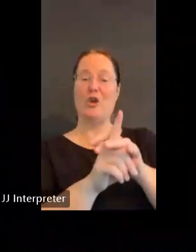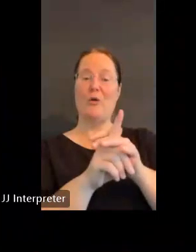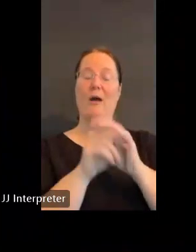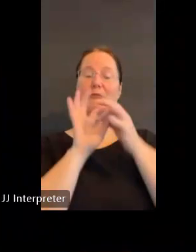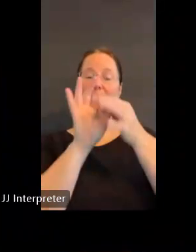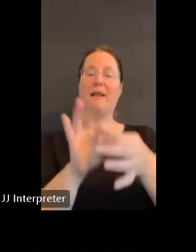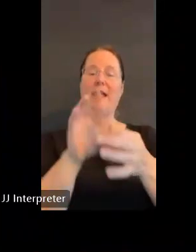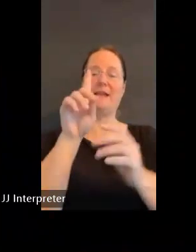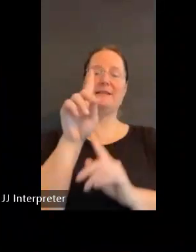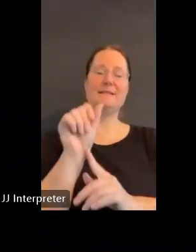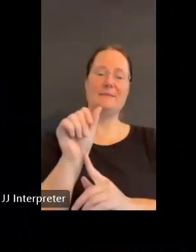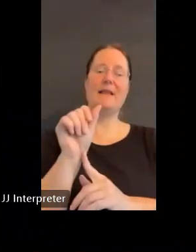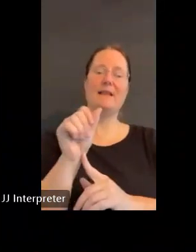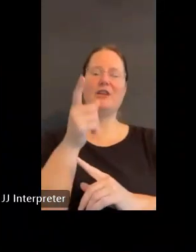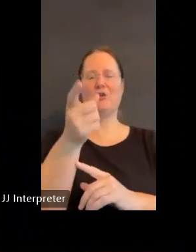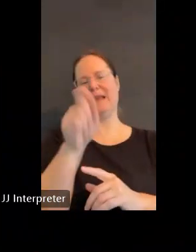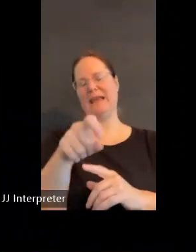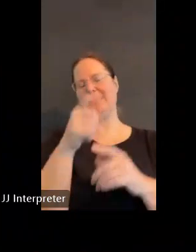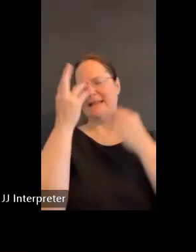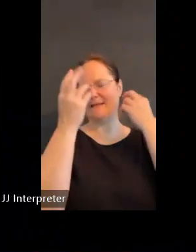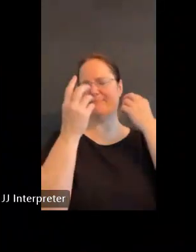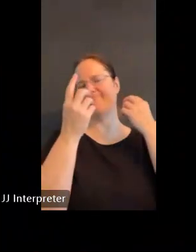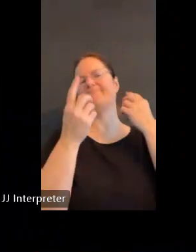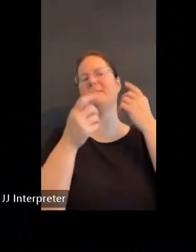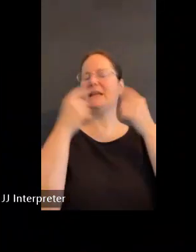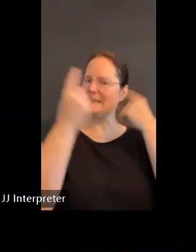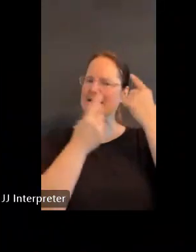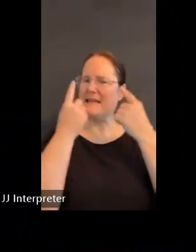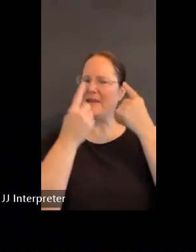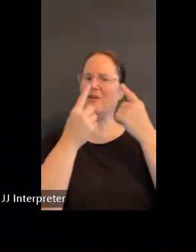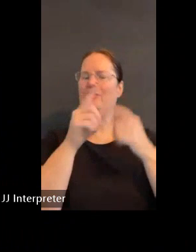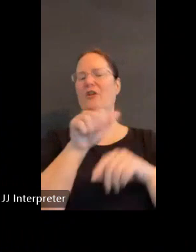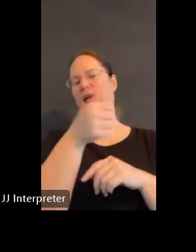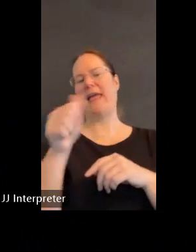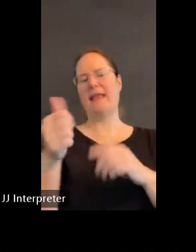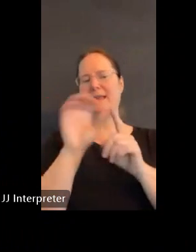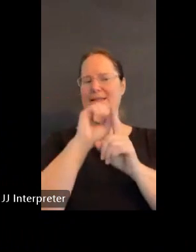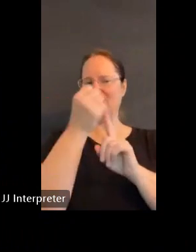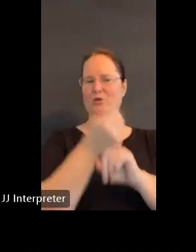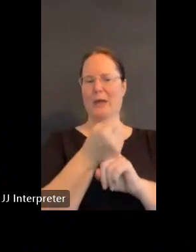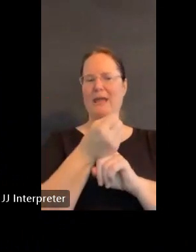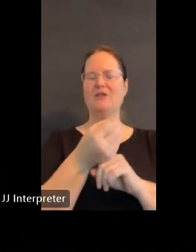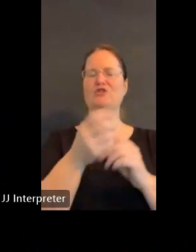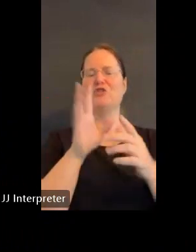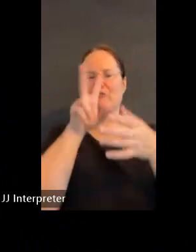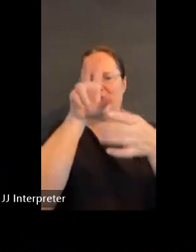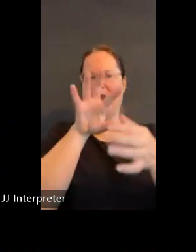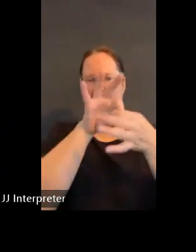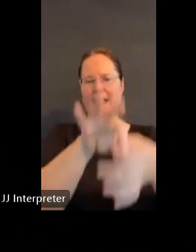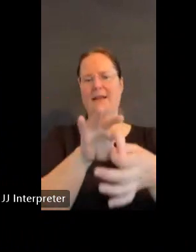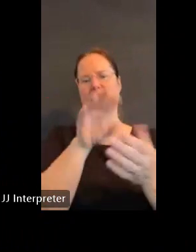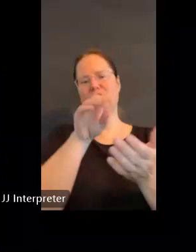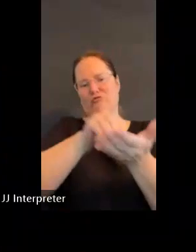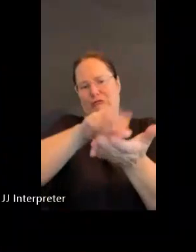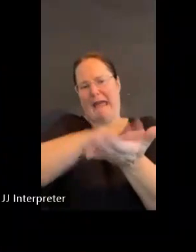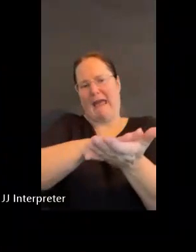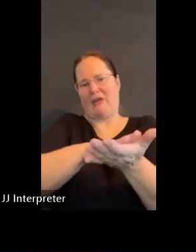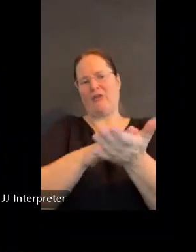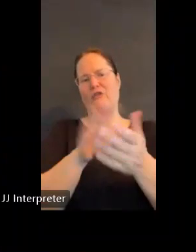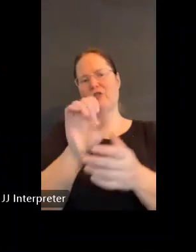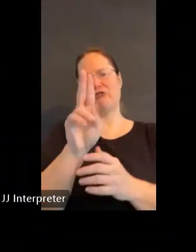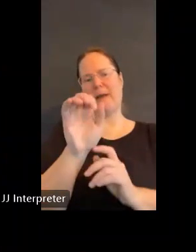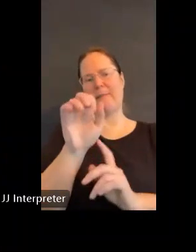kind of mitigating circumstances around that record, as long as someone doesn't have any